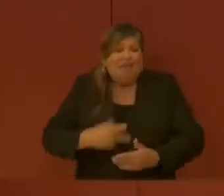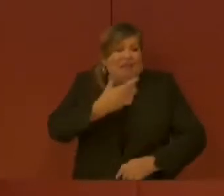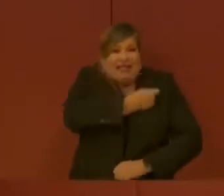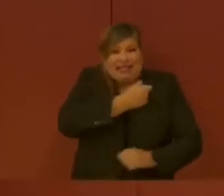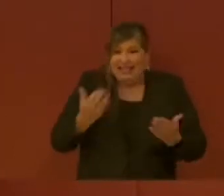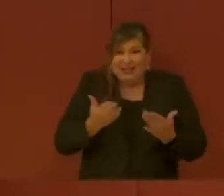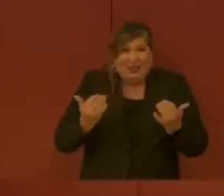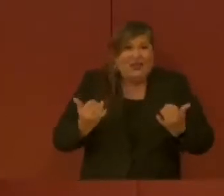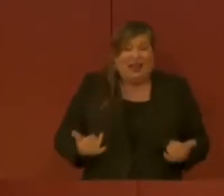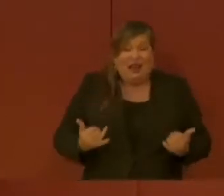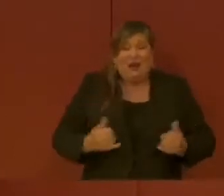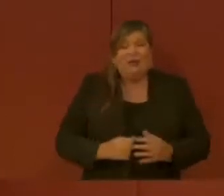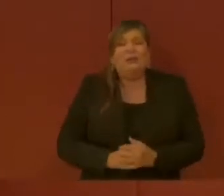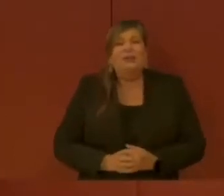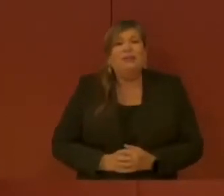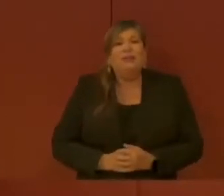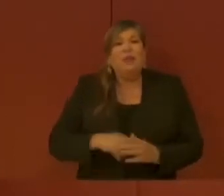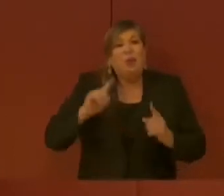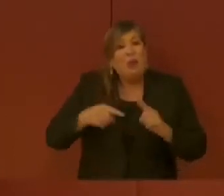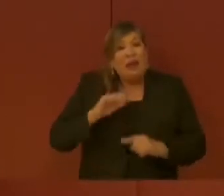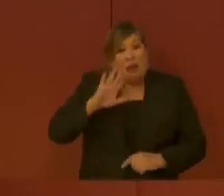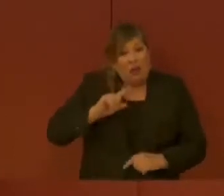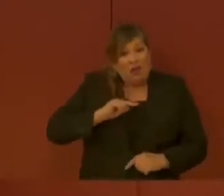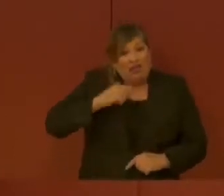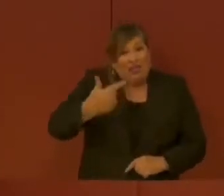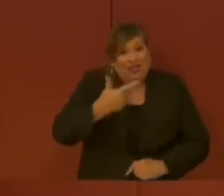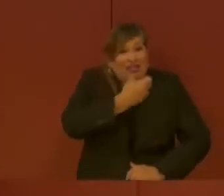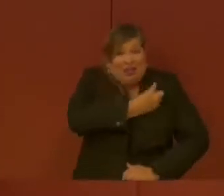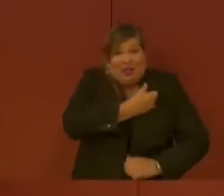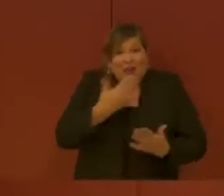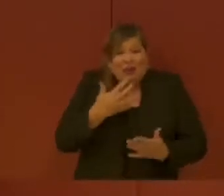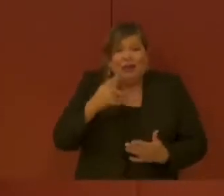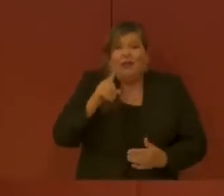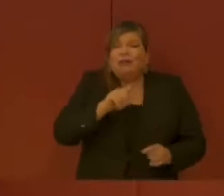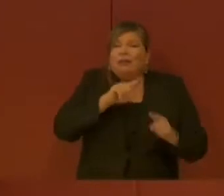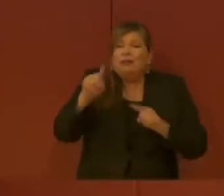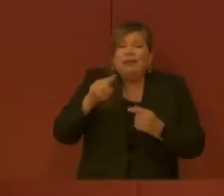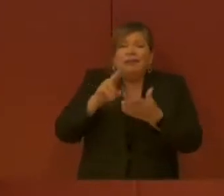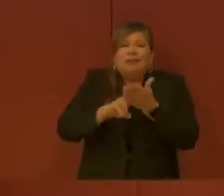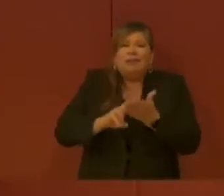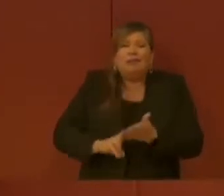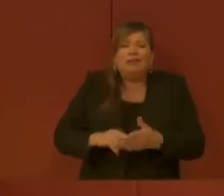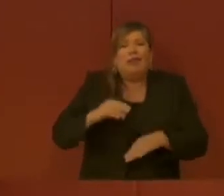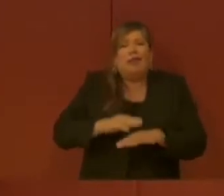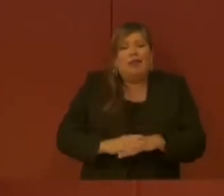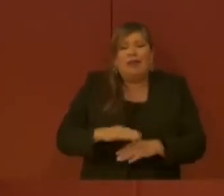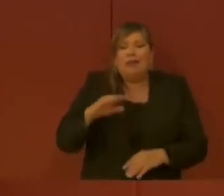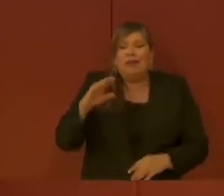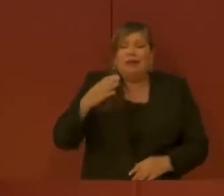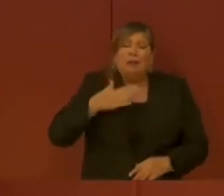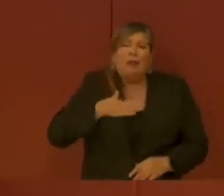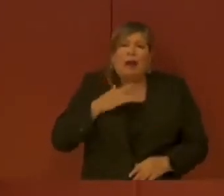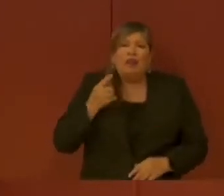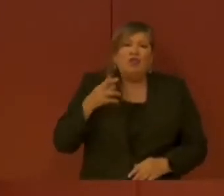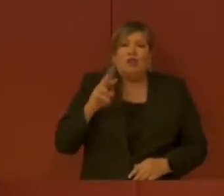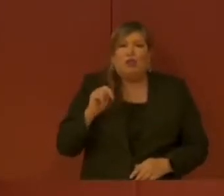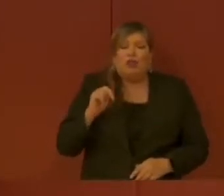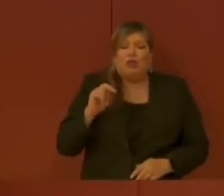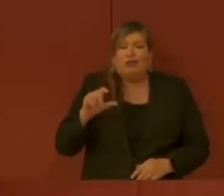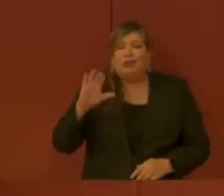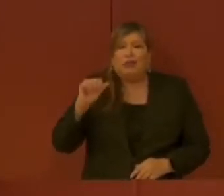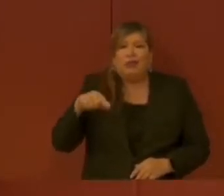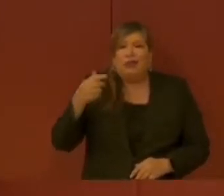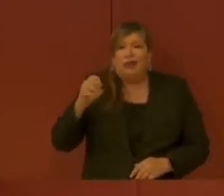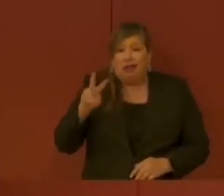Turn and you might be directed here and keep going back every single day if you need to, not to get vaccinated, but just to sign up. Make sure you can find